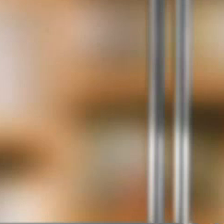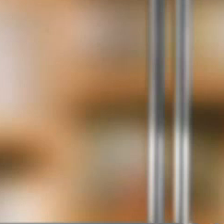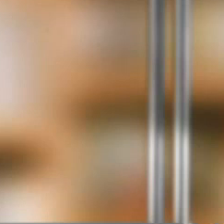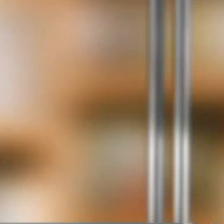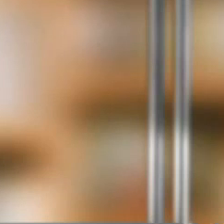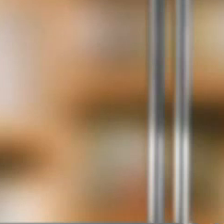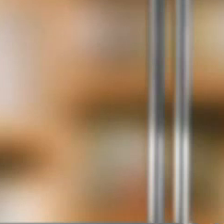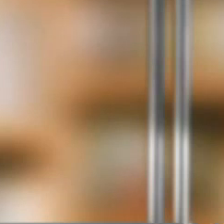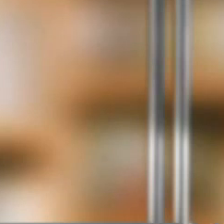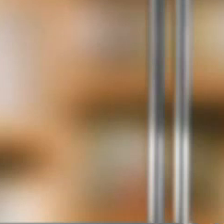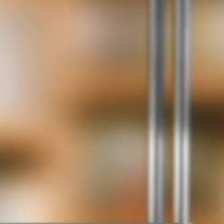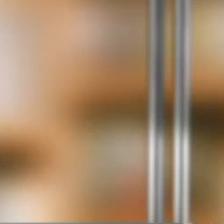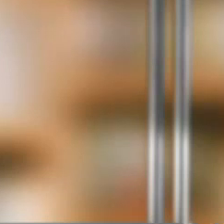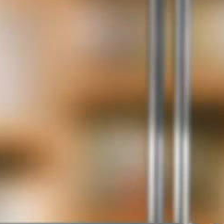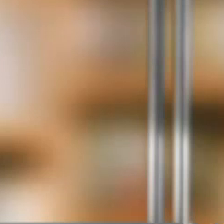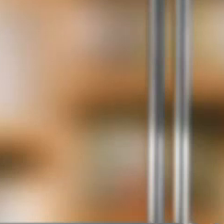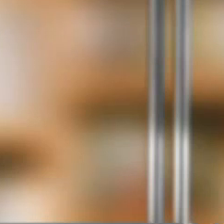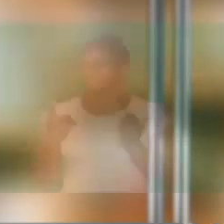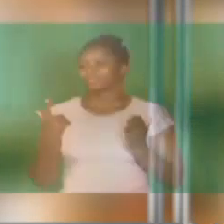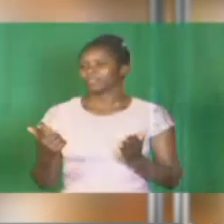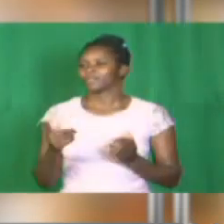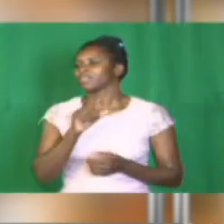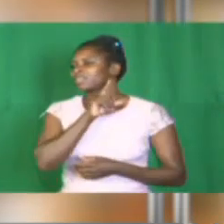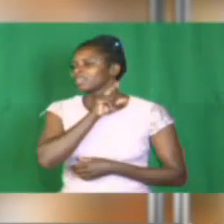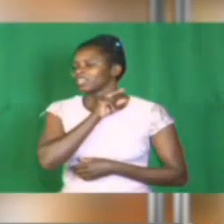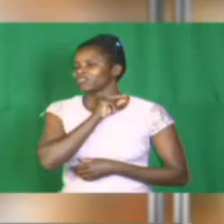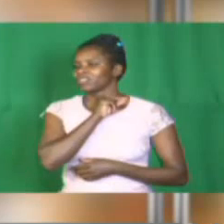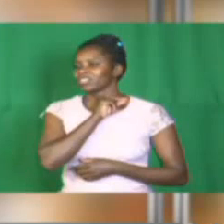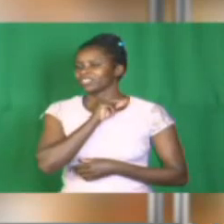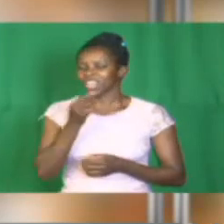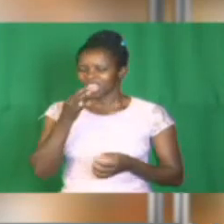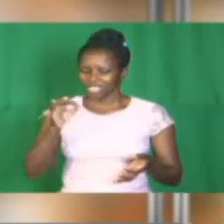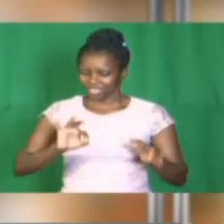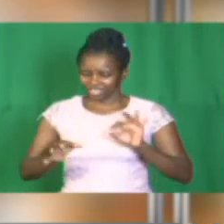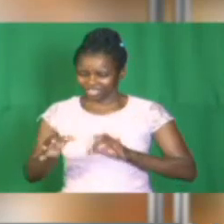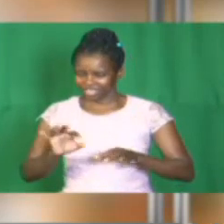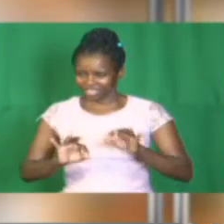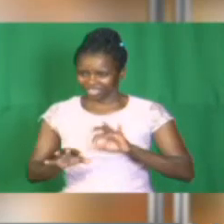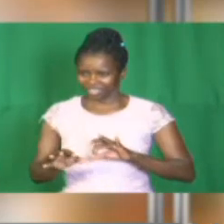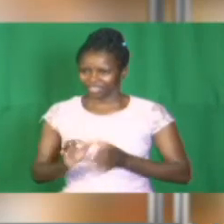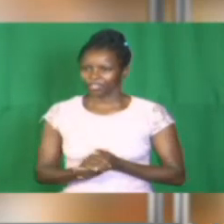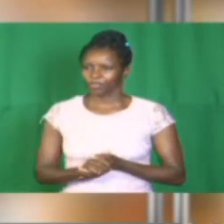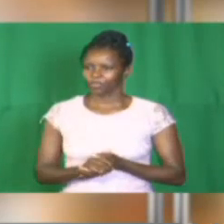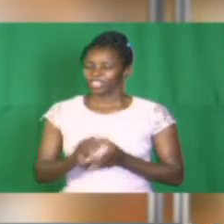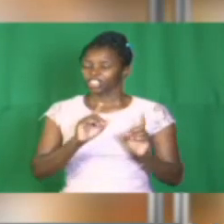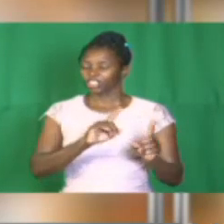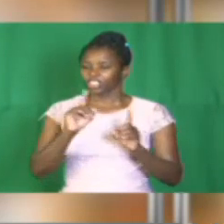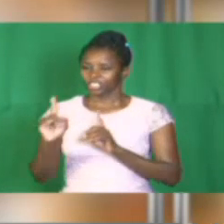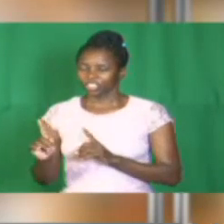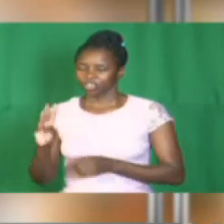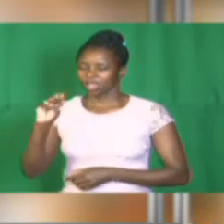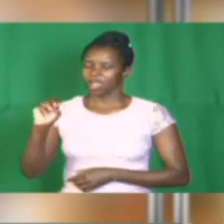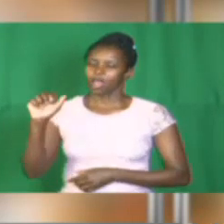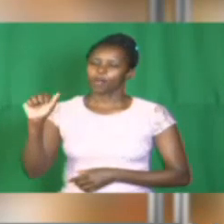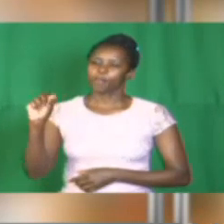Welcome back, grade 7s, to an interesting lesson. We're going to be doing science with Miss Prudence